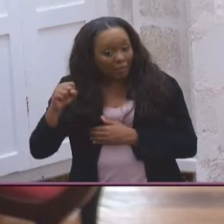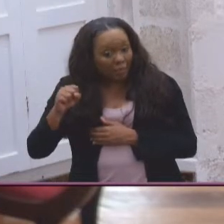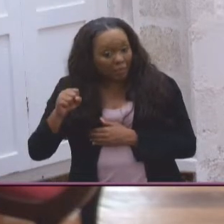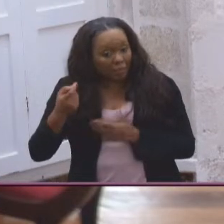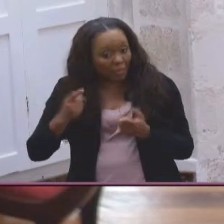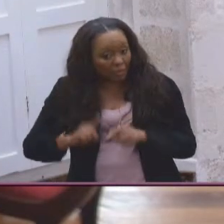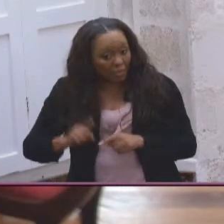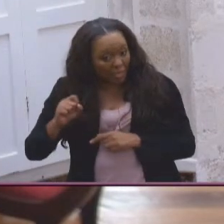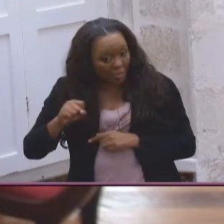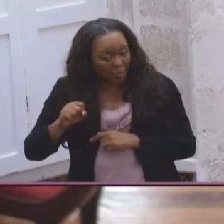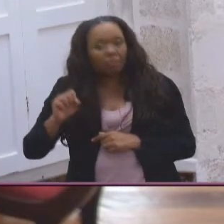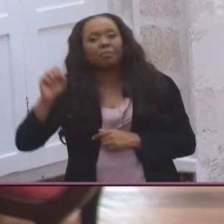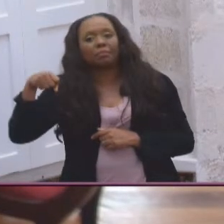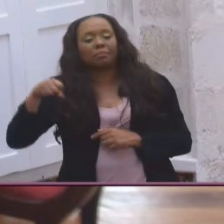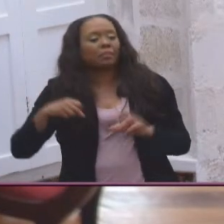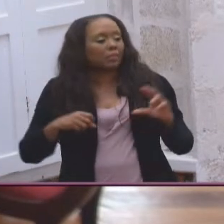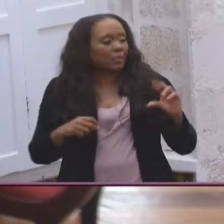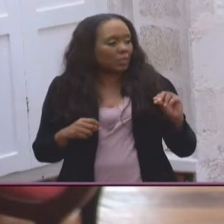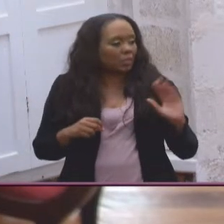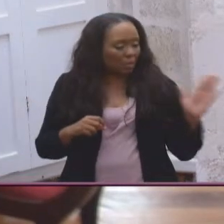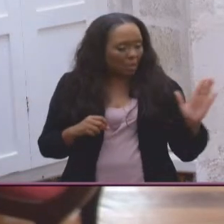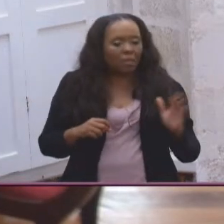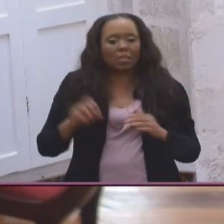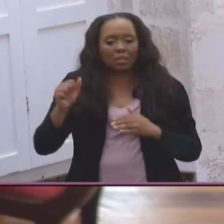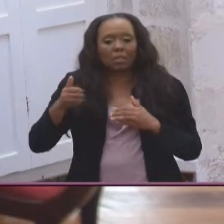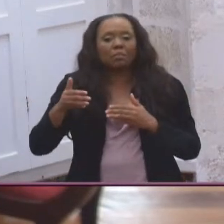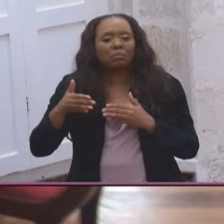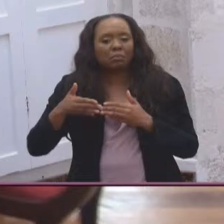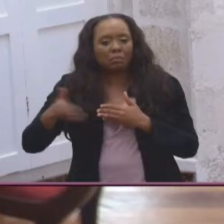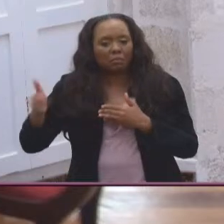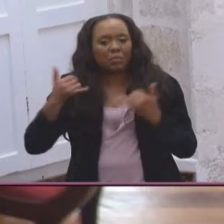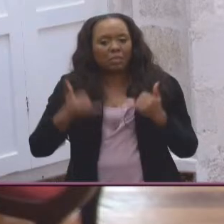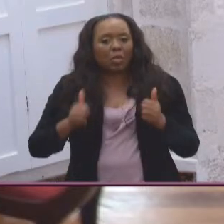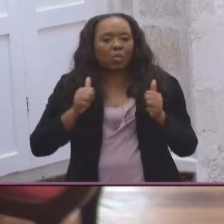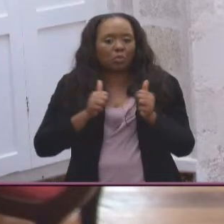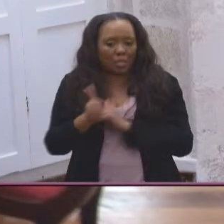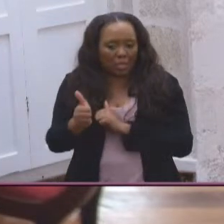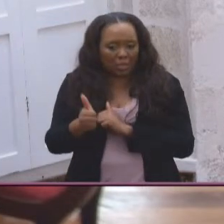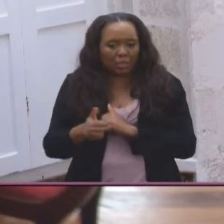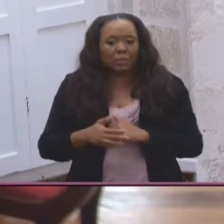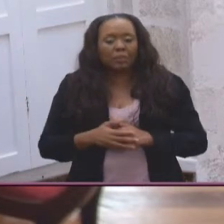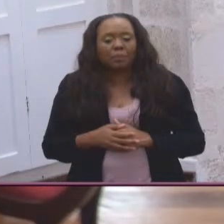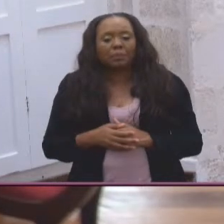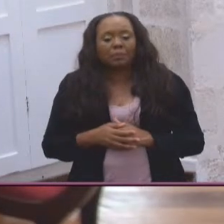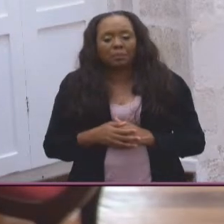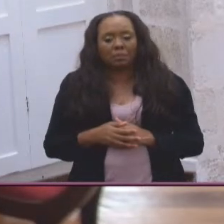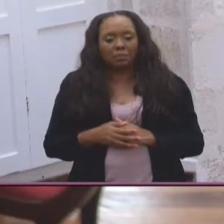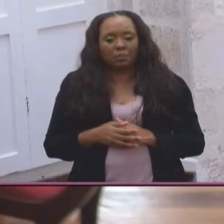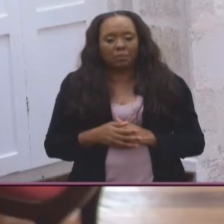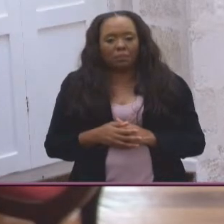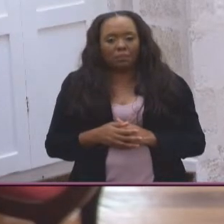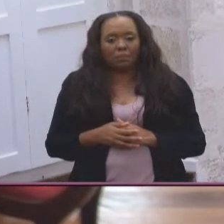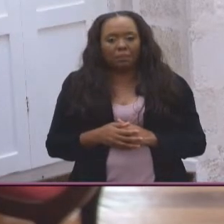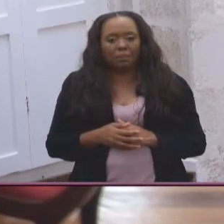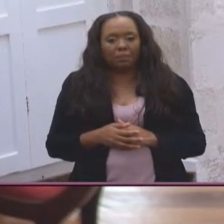against please say no. Methinks the ayes have it. This bill is now passed and so cited.